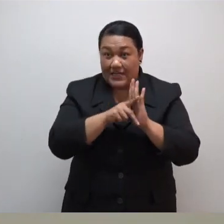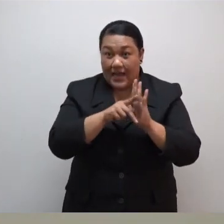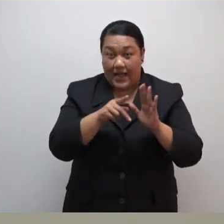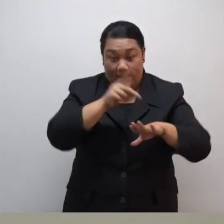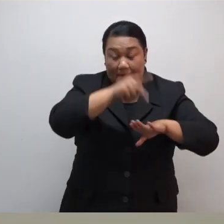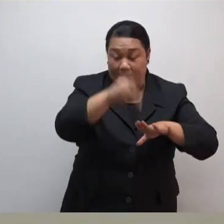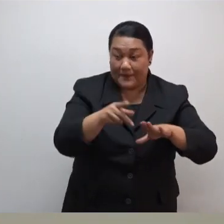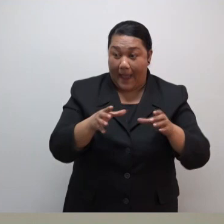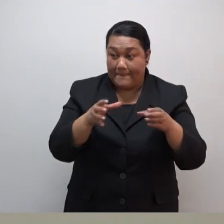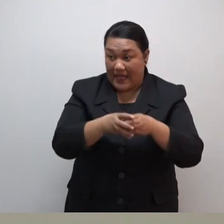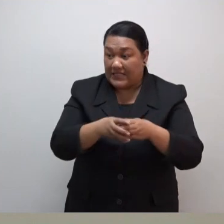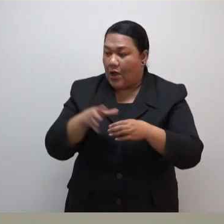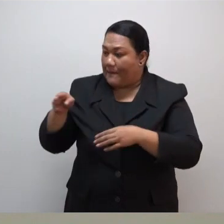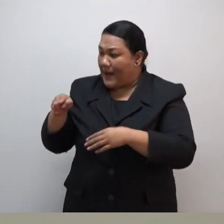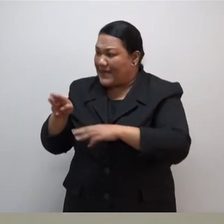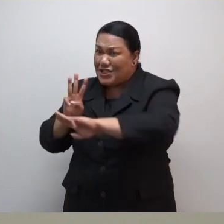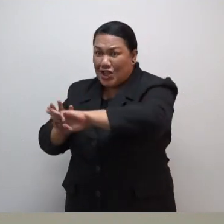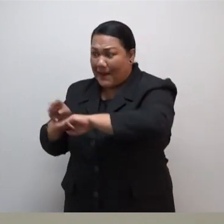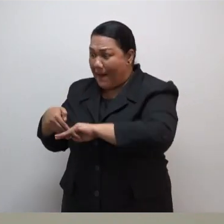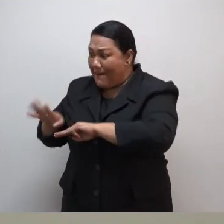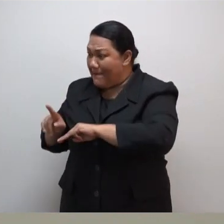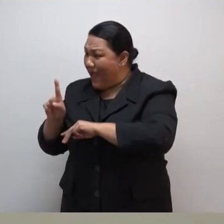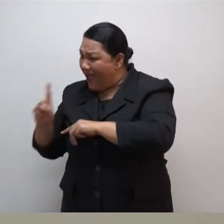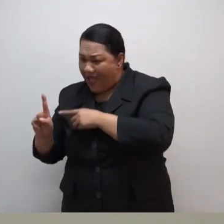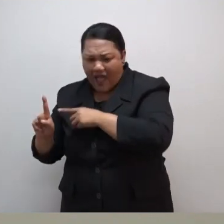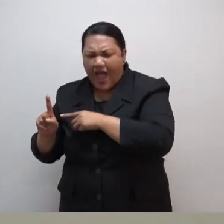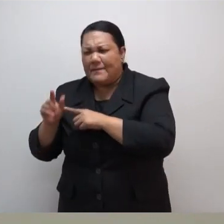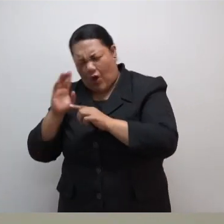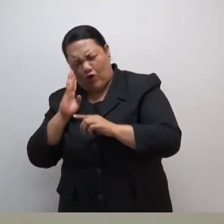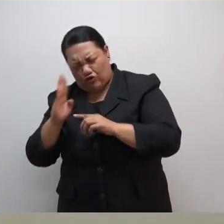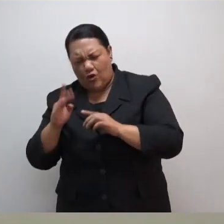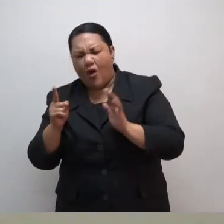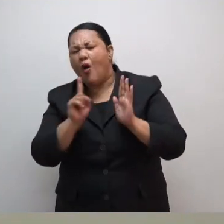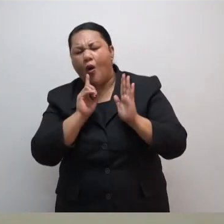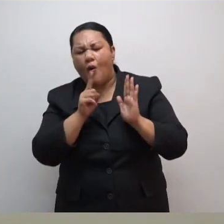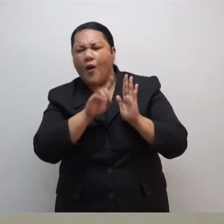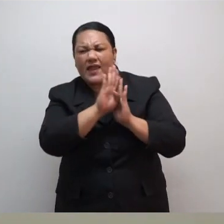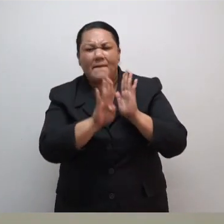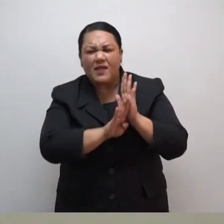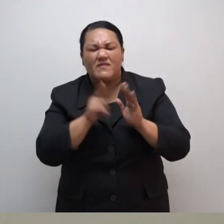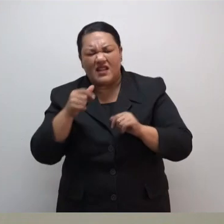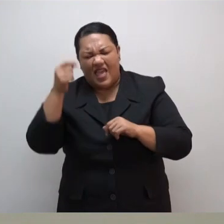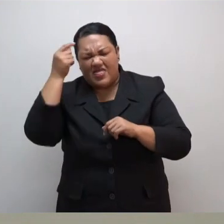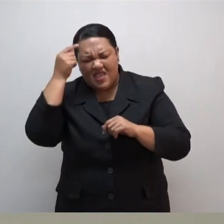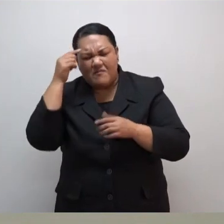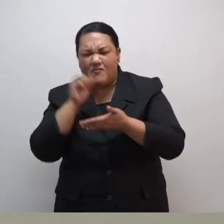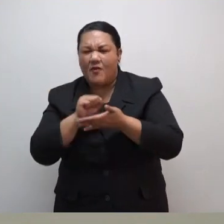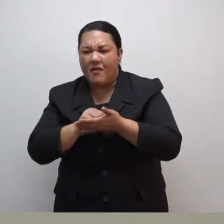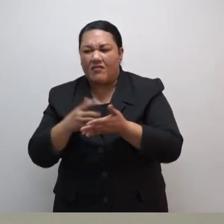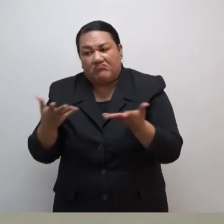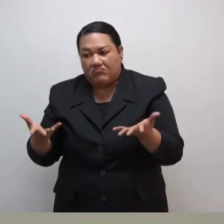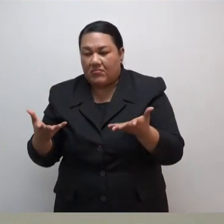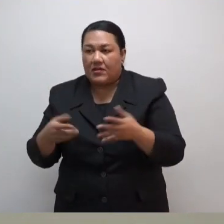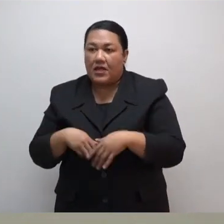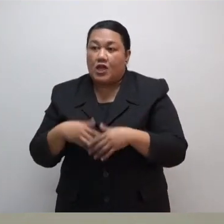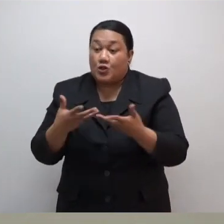Sodelpa banner, and that's where he is. I could say the same. There's a lot of speculation about a lot of people in Sodelpa who want to move to Rambuka's party. Why don't